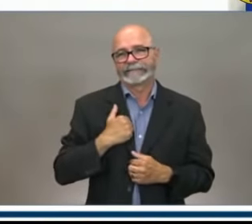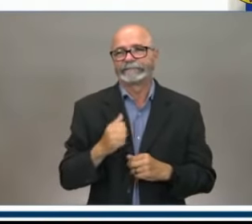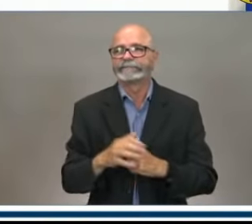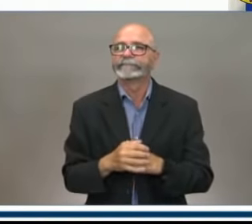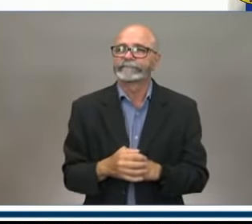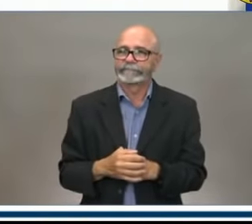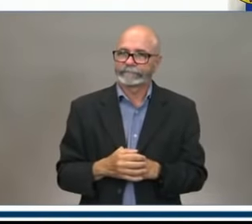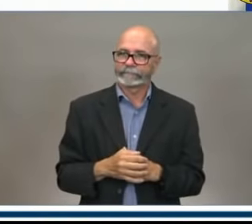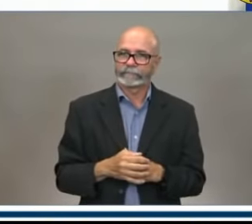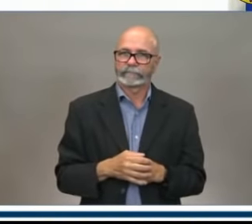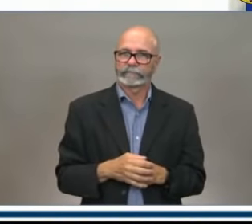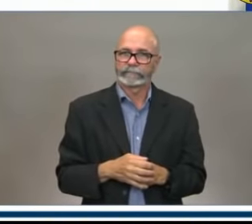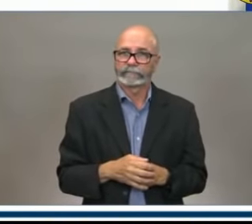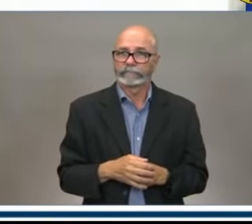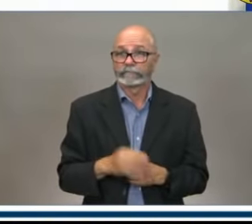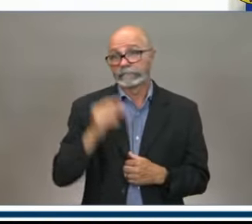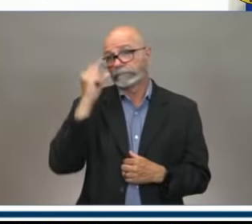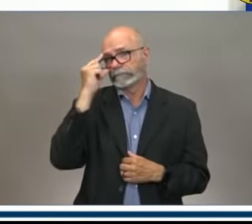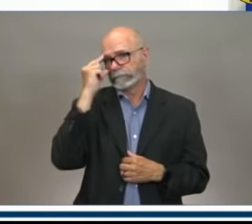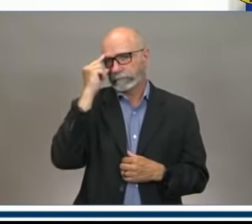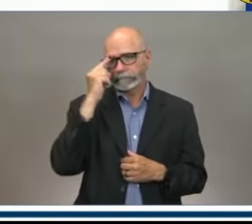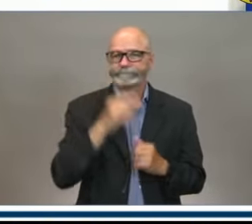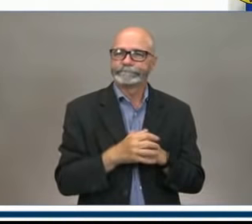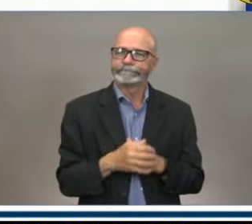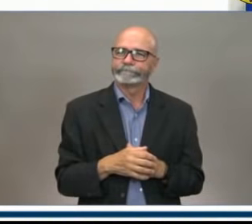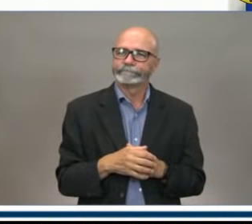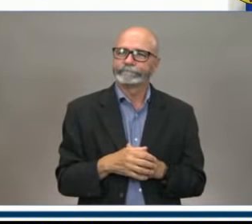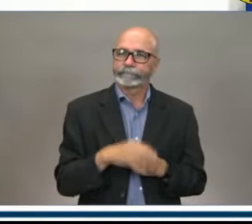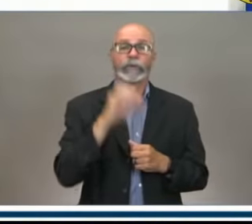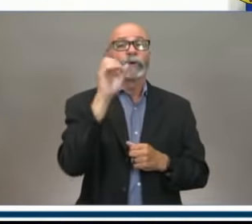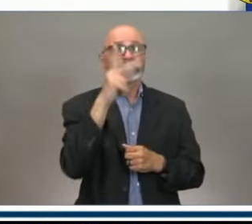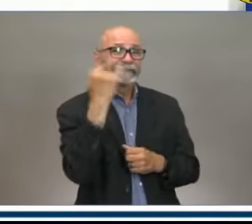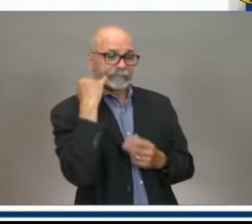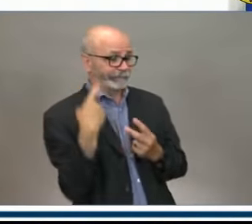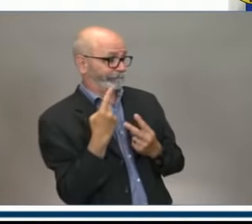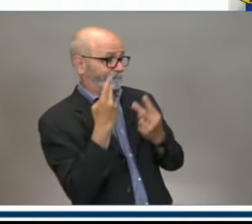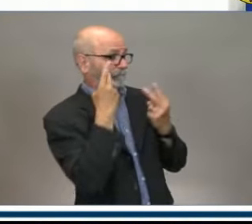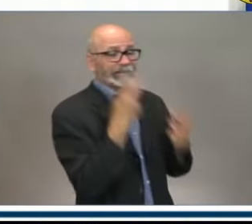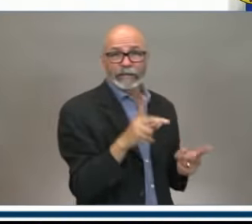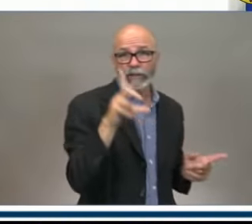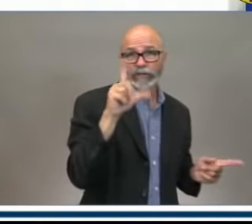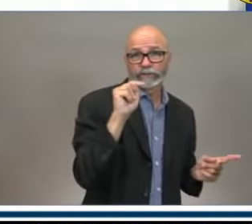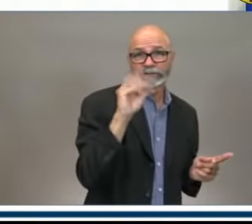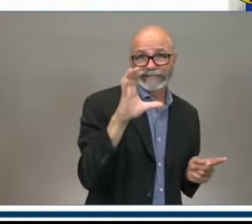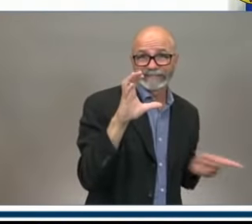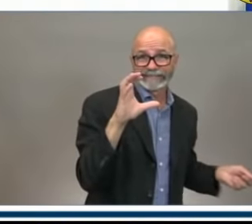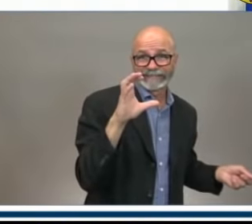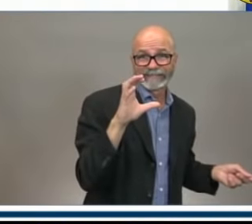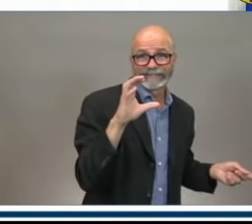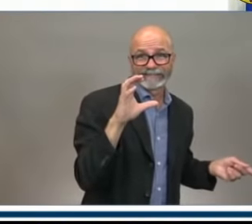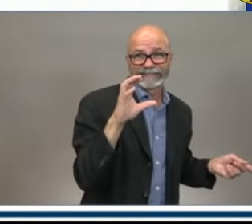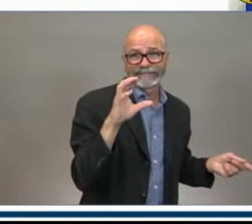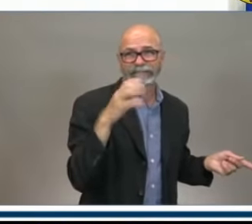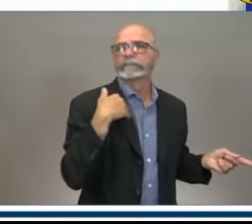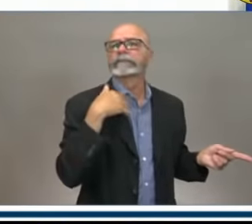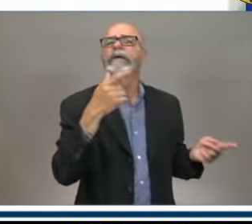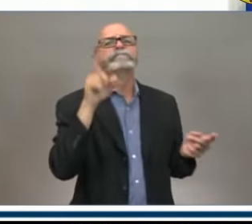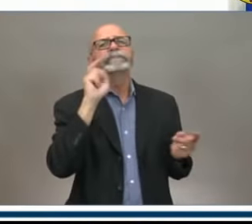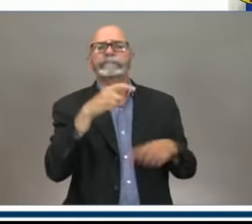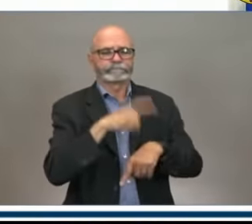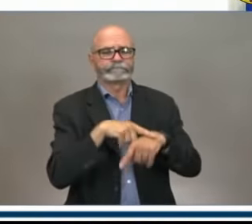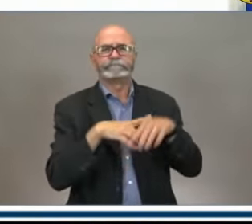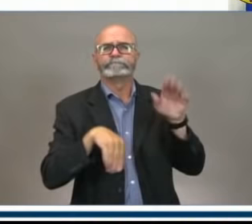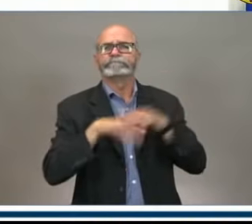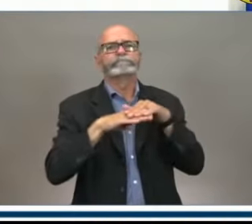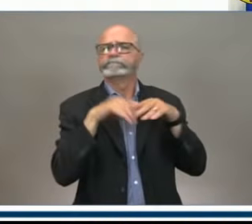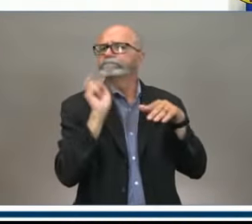Hi. Regarding the visits, will there be a time limit that is going to be established, or